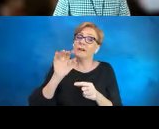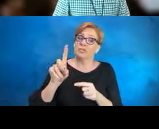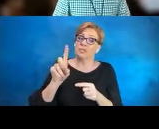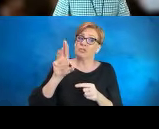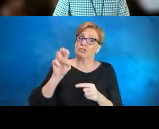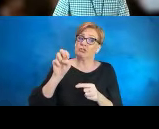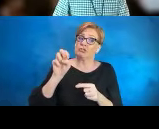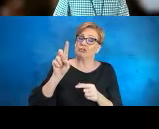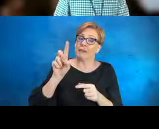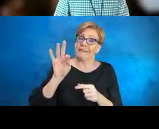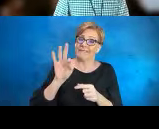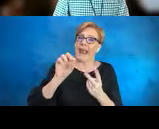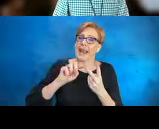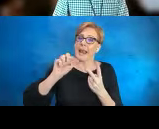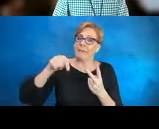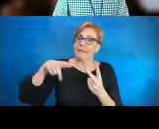and AAPD.